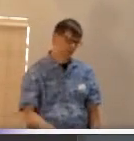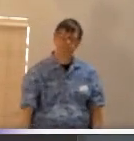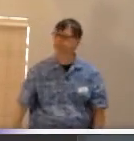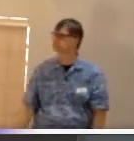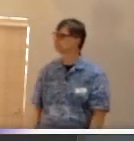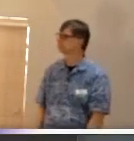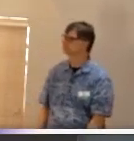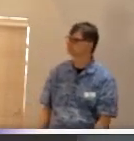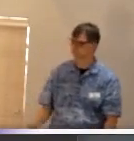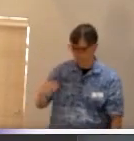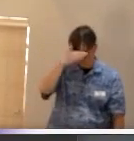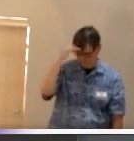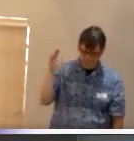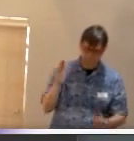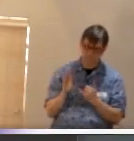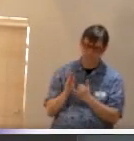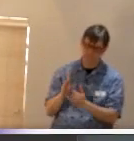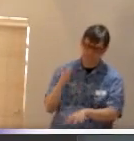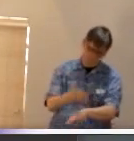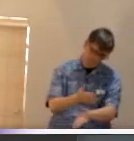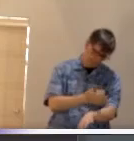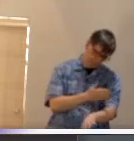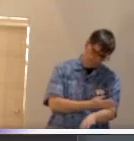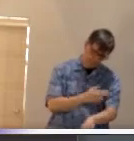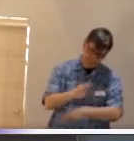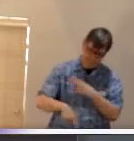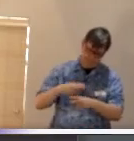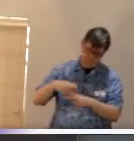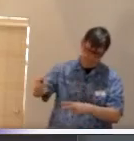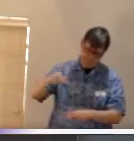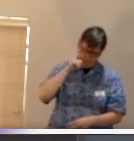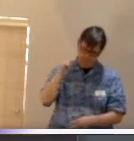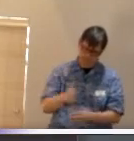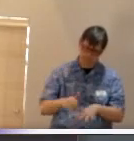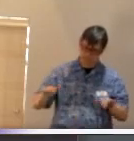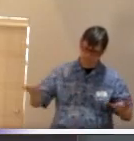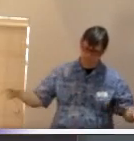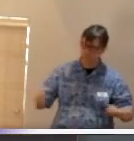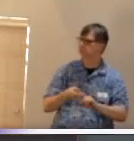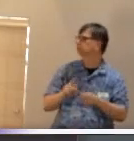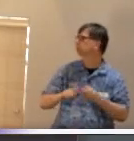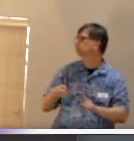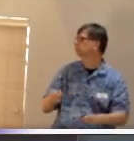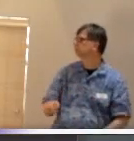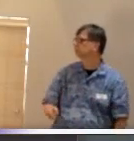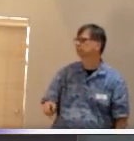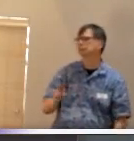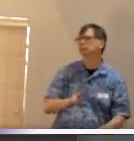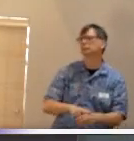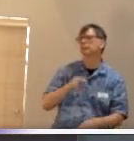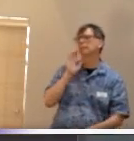you can see it. But if the patterning or the objective world is giving you the experience you wish to change, then be